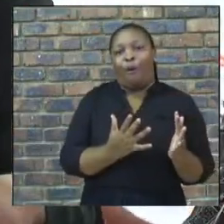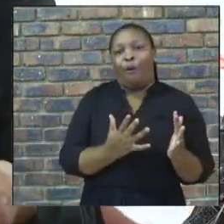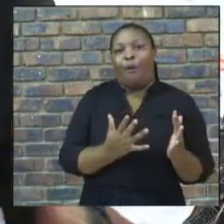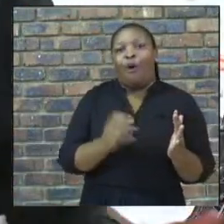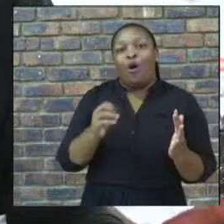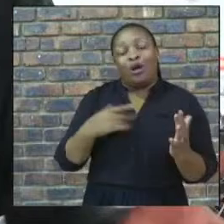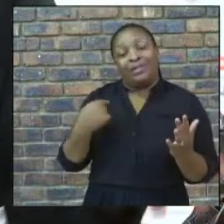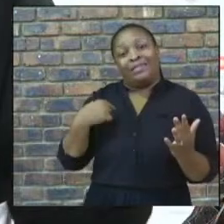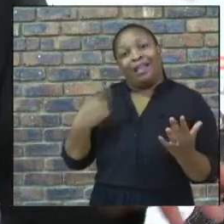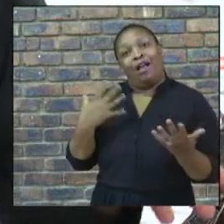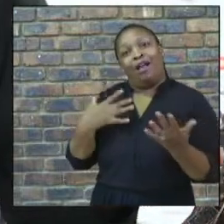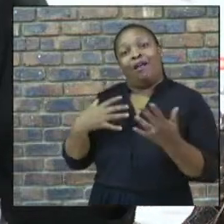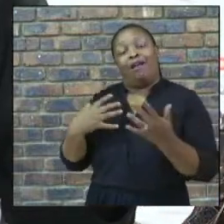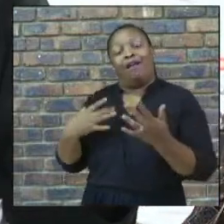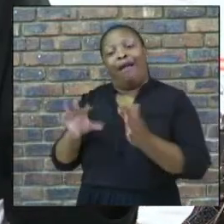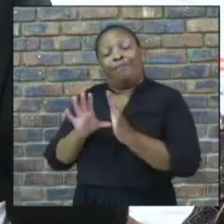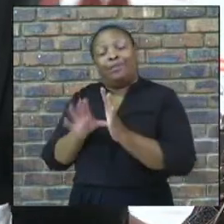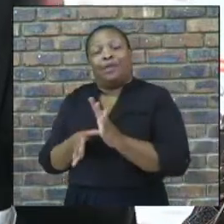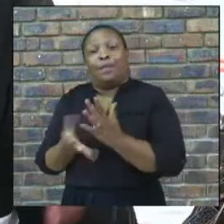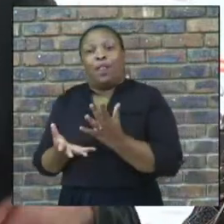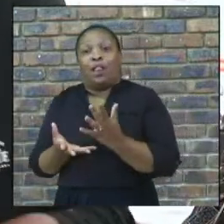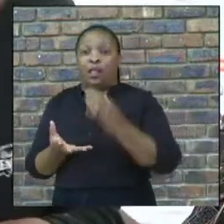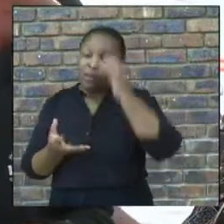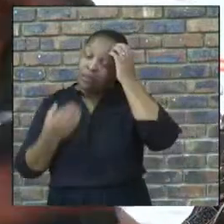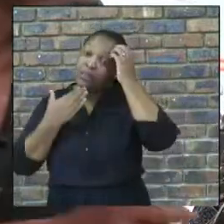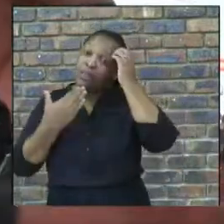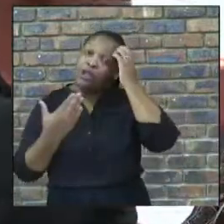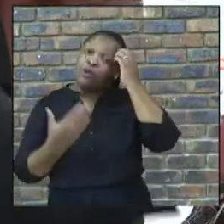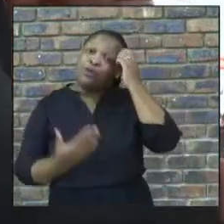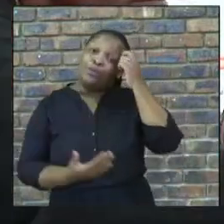just happening. Ngiyabonga.